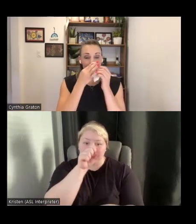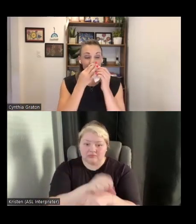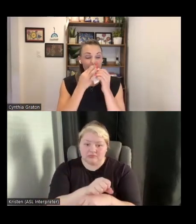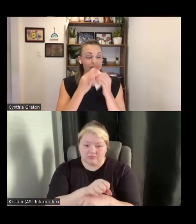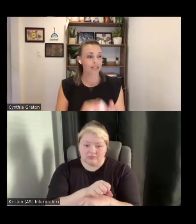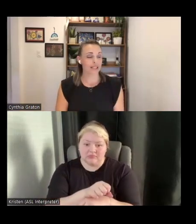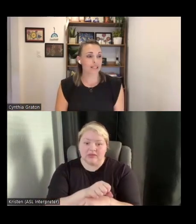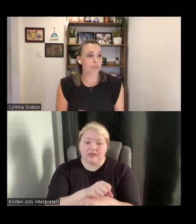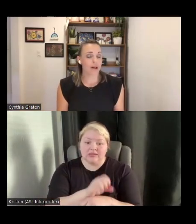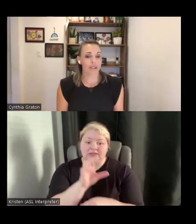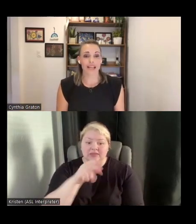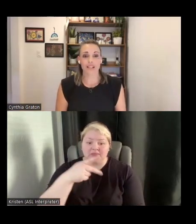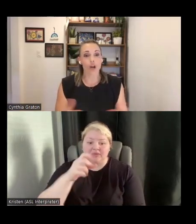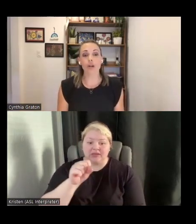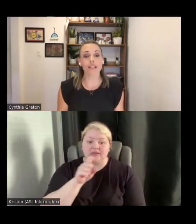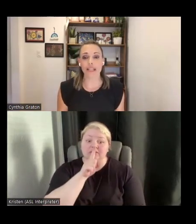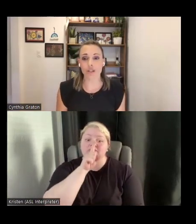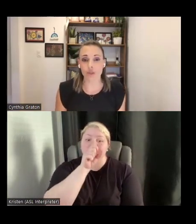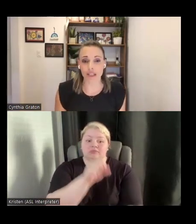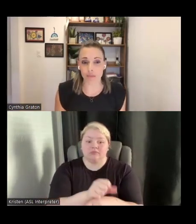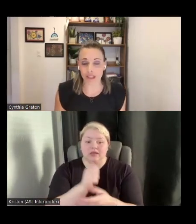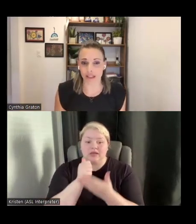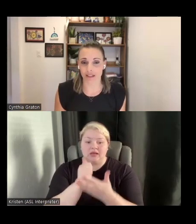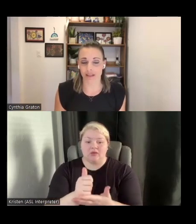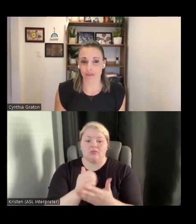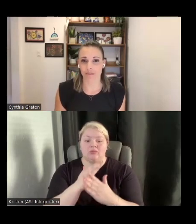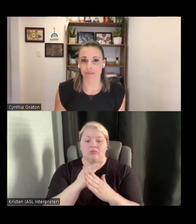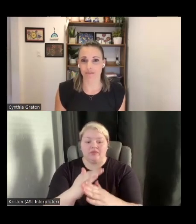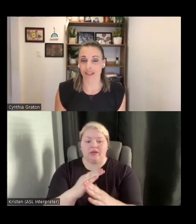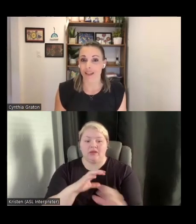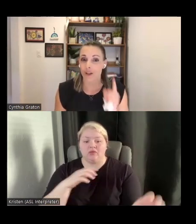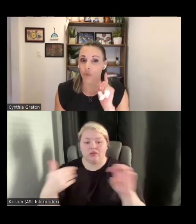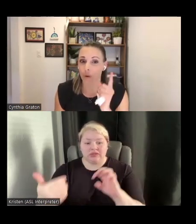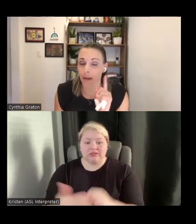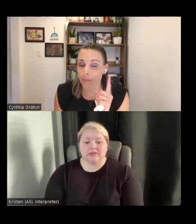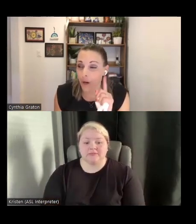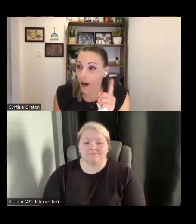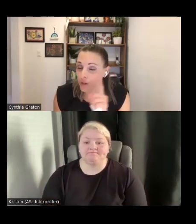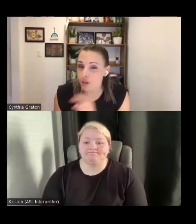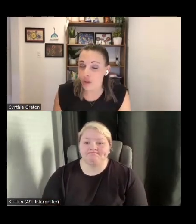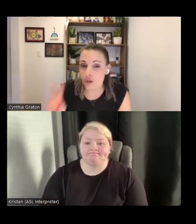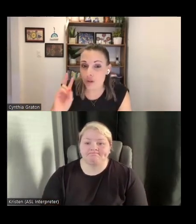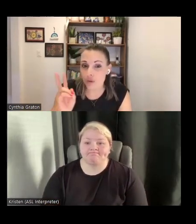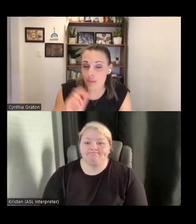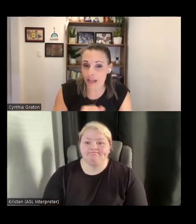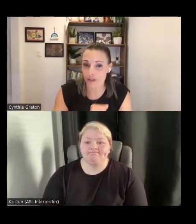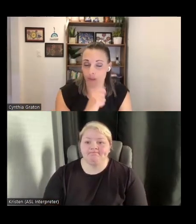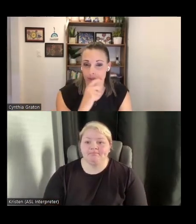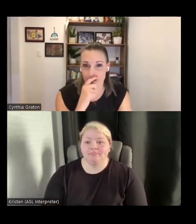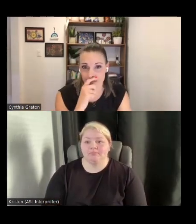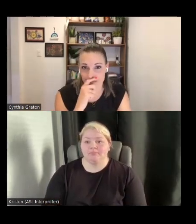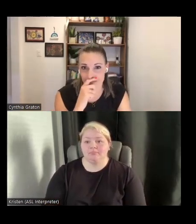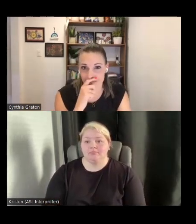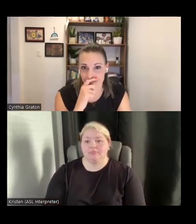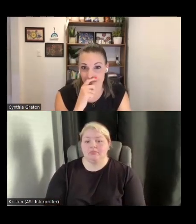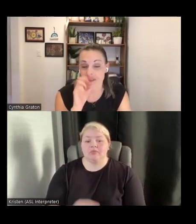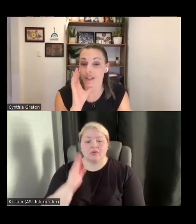crisis because it's about as early as you can be. Remember also your 2